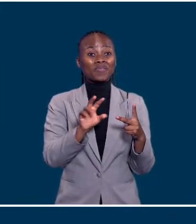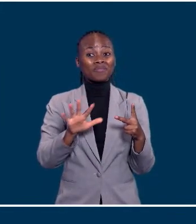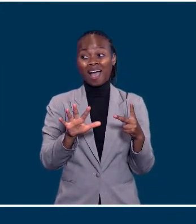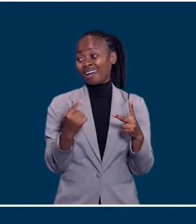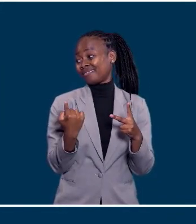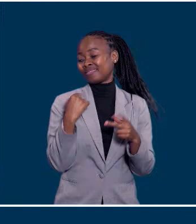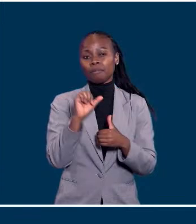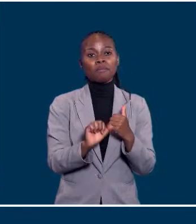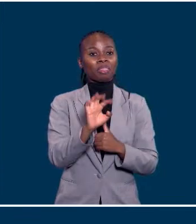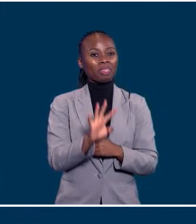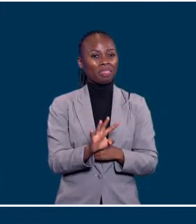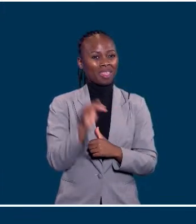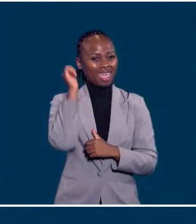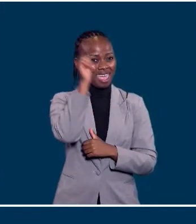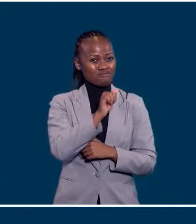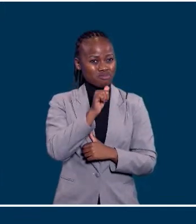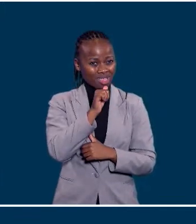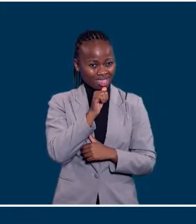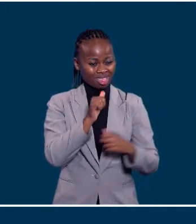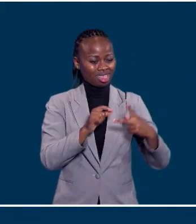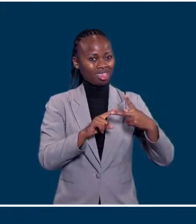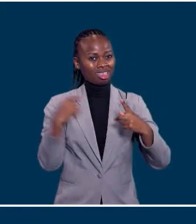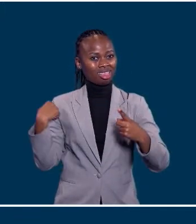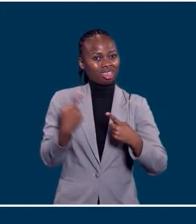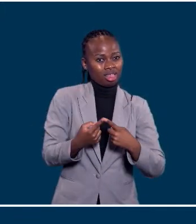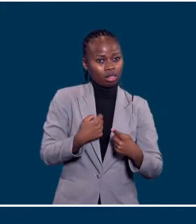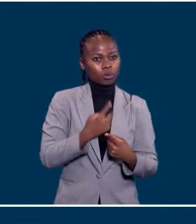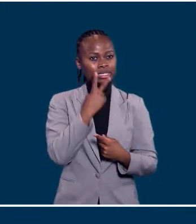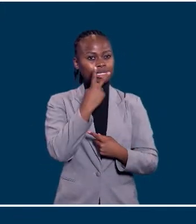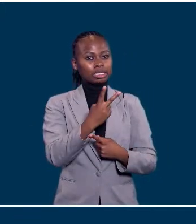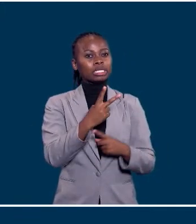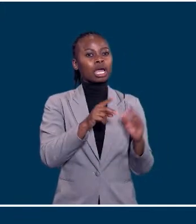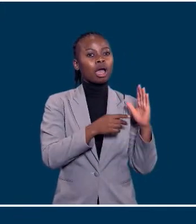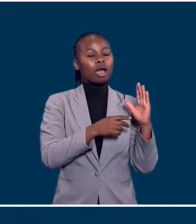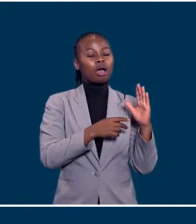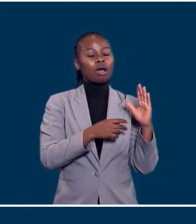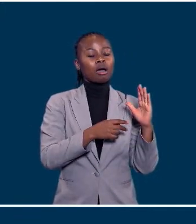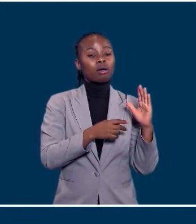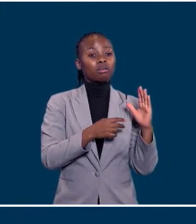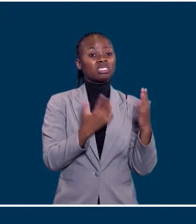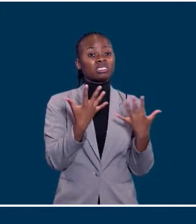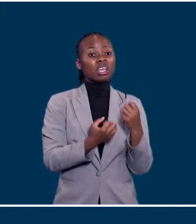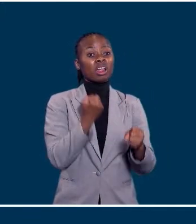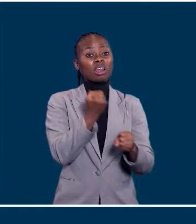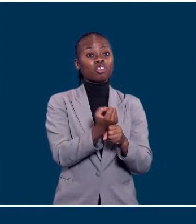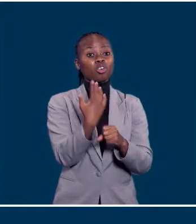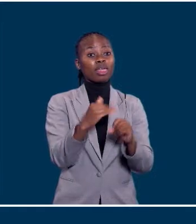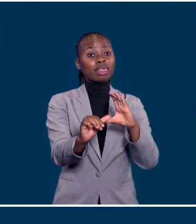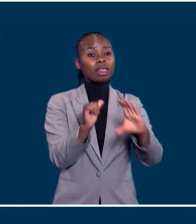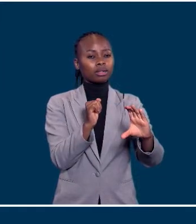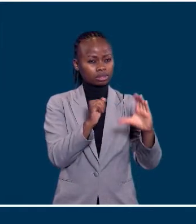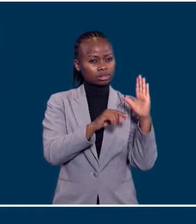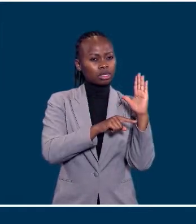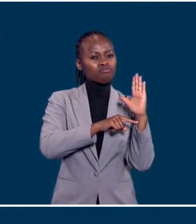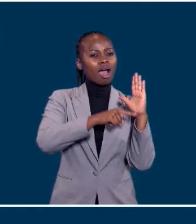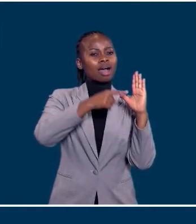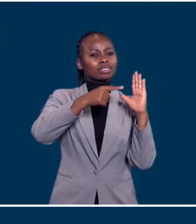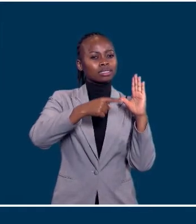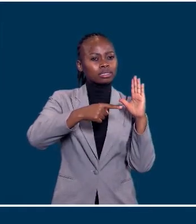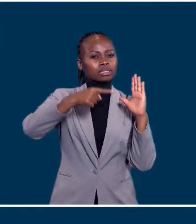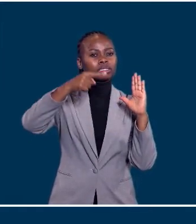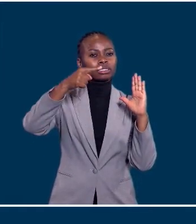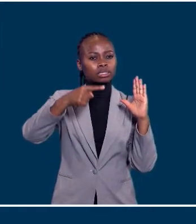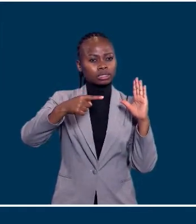seen quite a strong rise in long-term bond yields across the curve, as well as on the right-hand